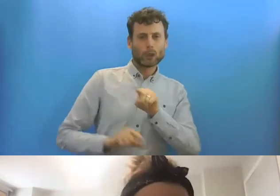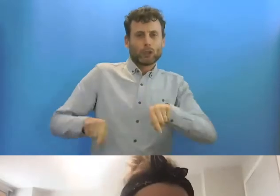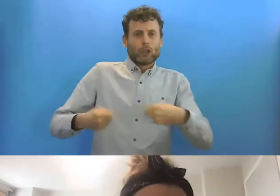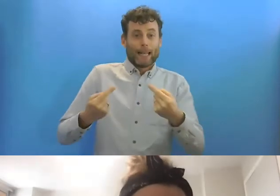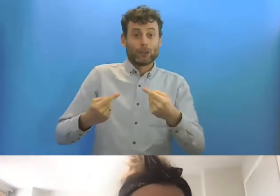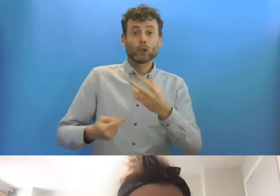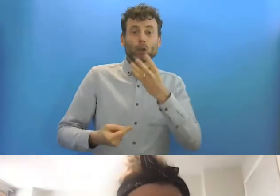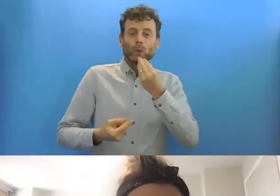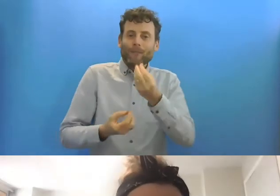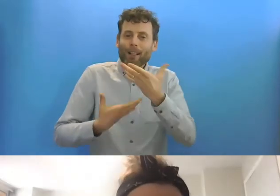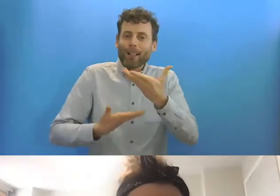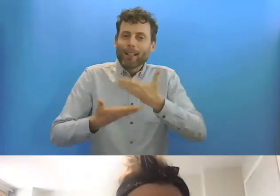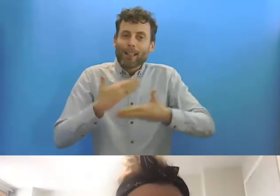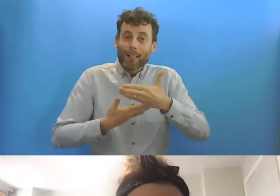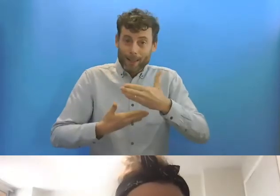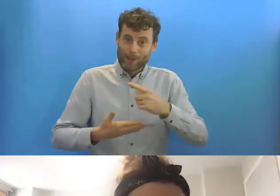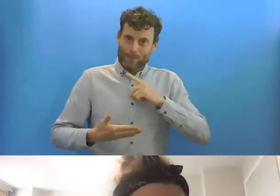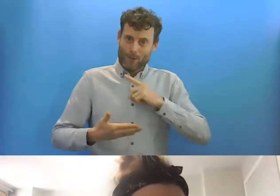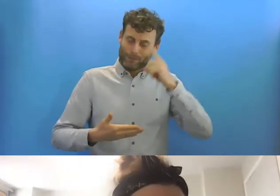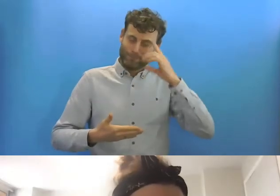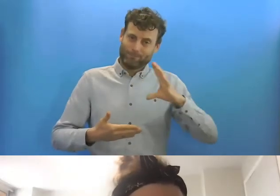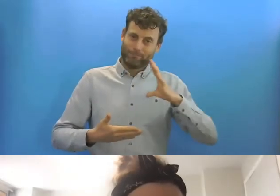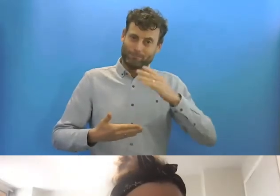that we operate as we structure the new Unlimited.